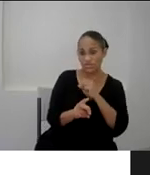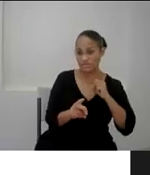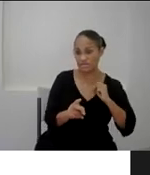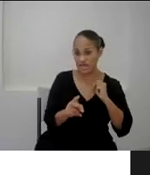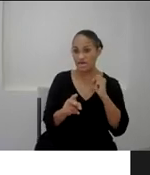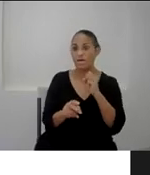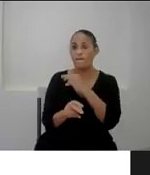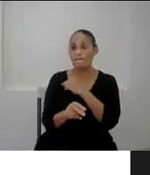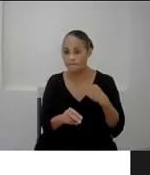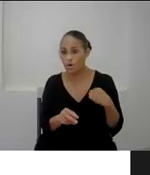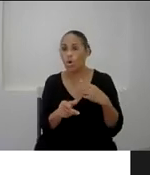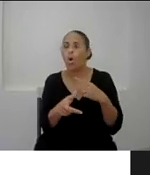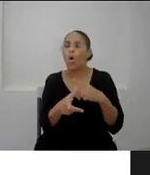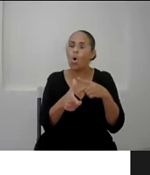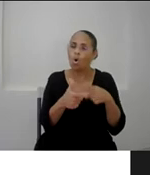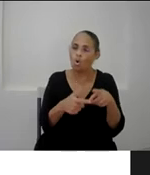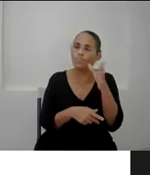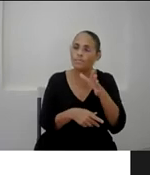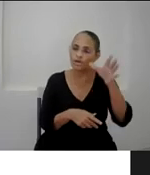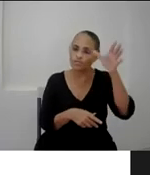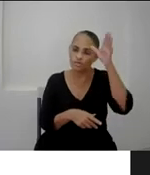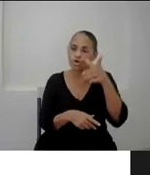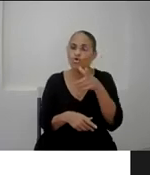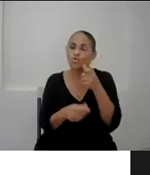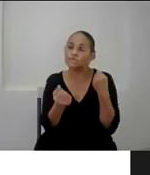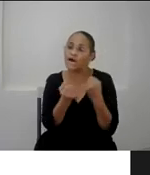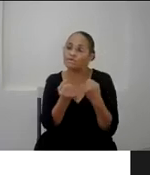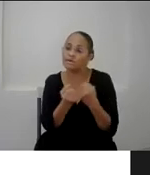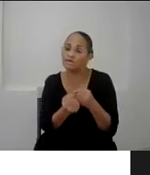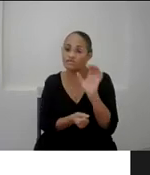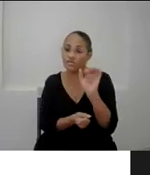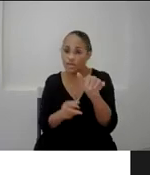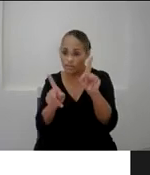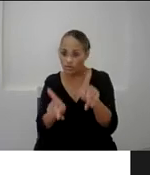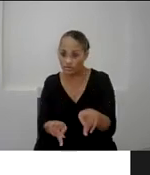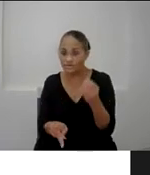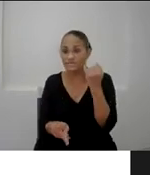parents who is advocating for that person if they haven't got verbal communication.